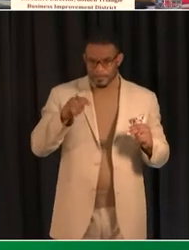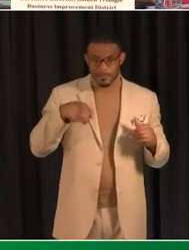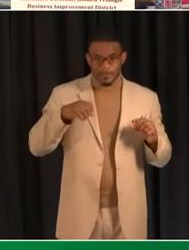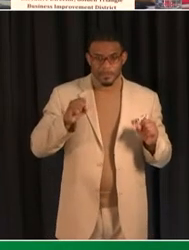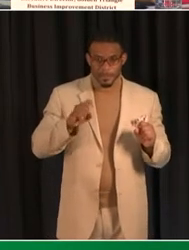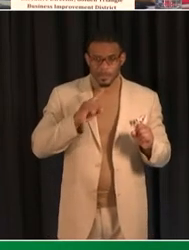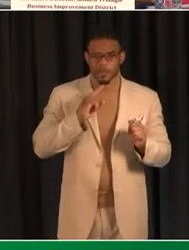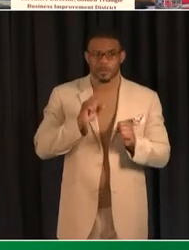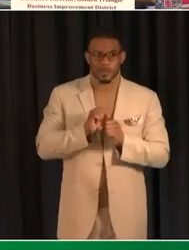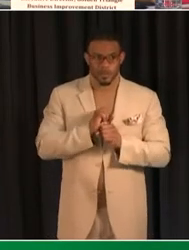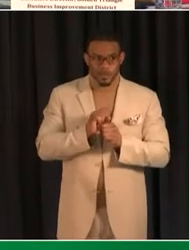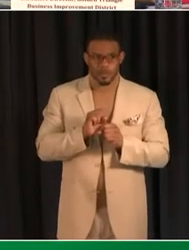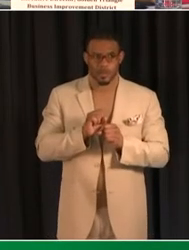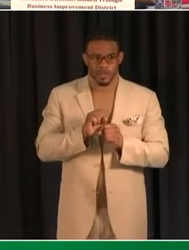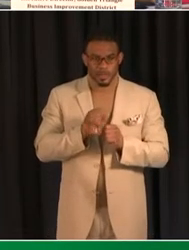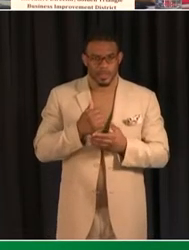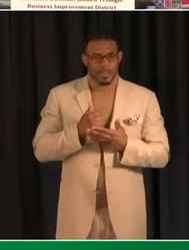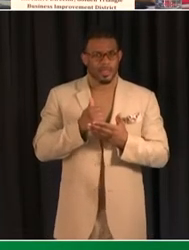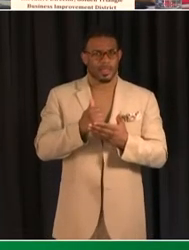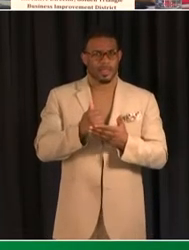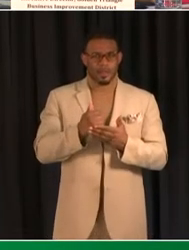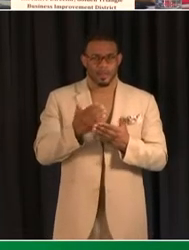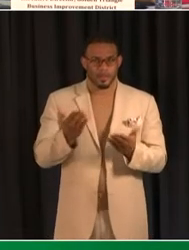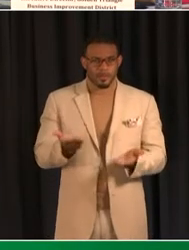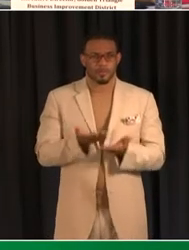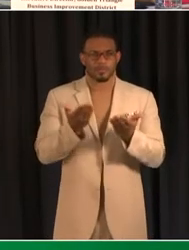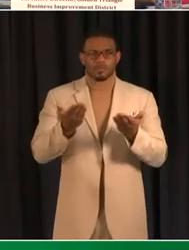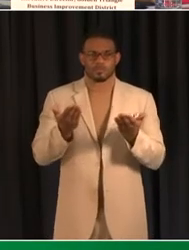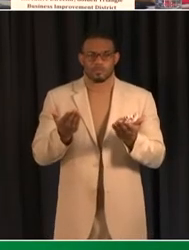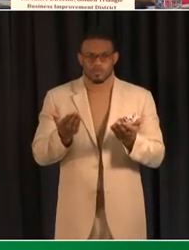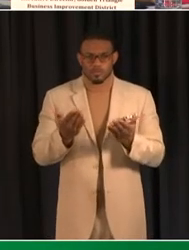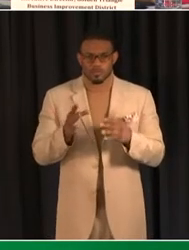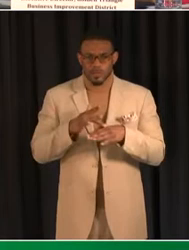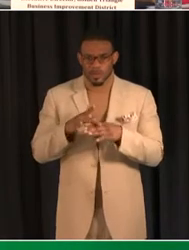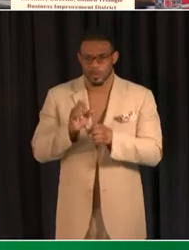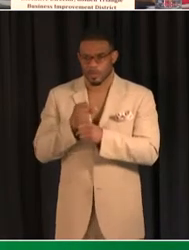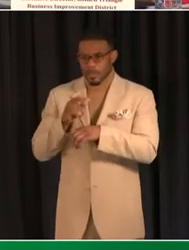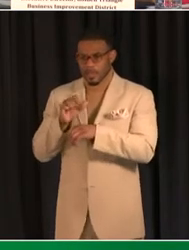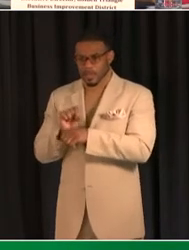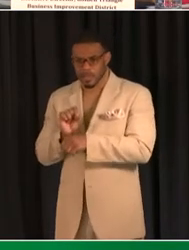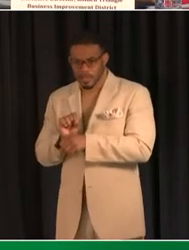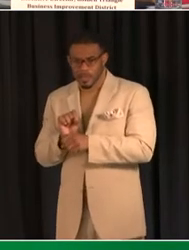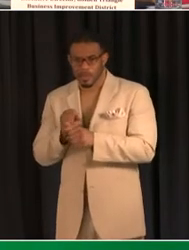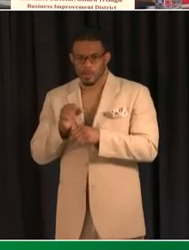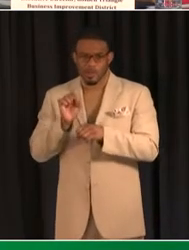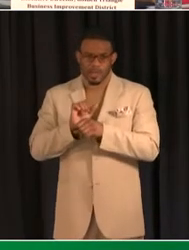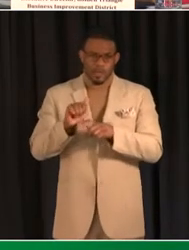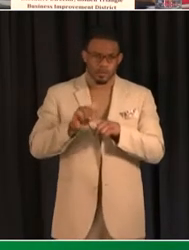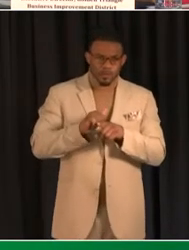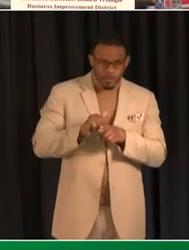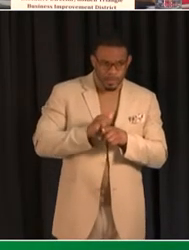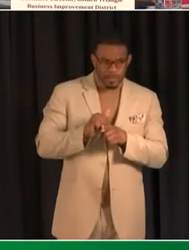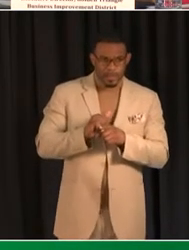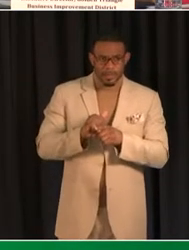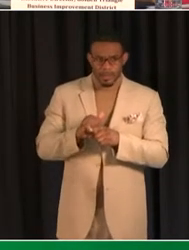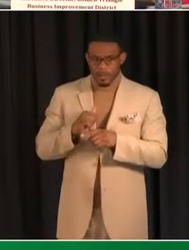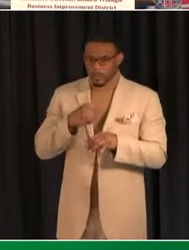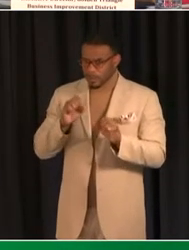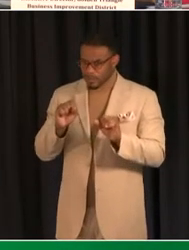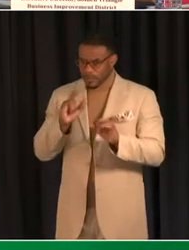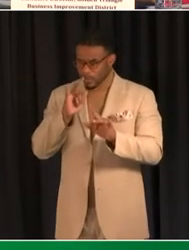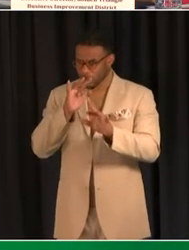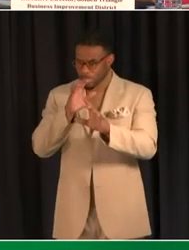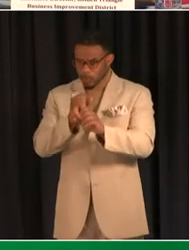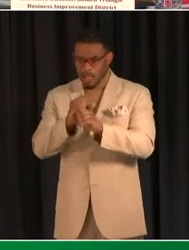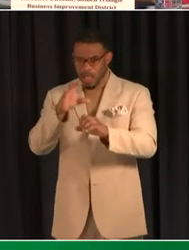asset, we can really, really help fill the vacancies. We can create jobs. We can do job training.